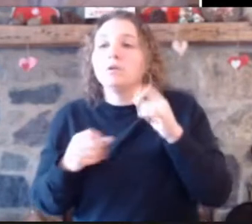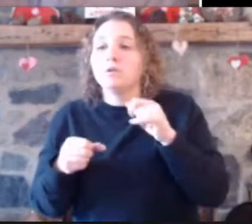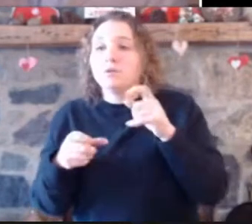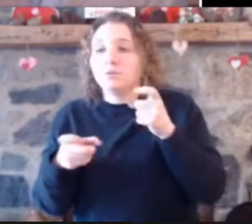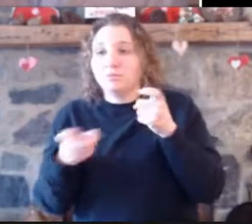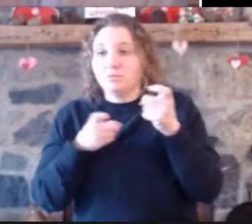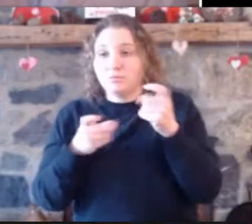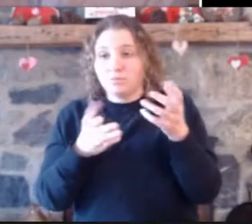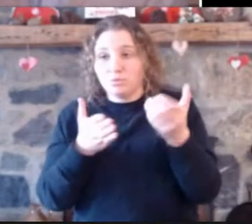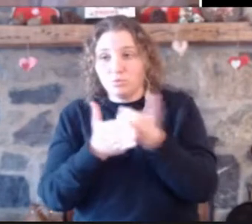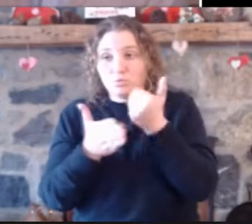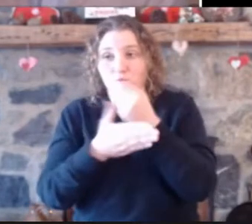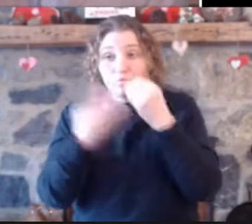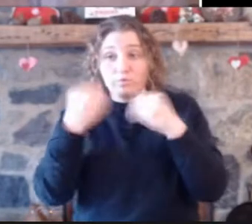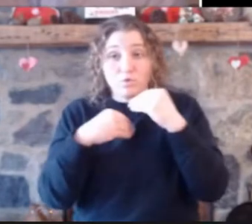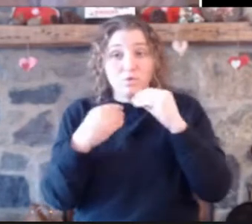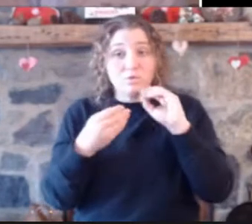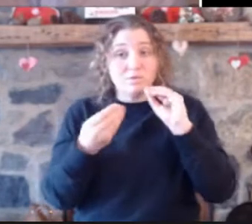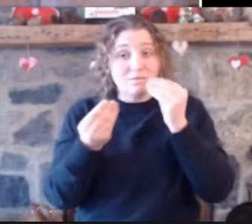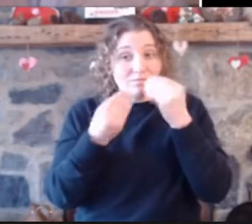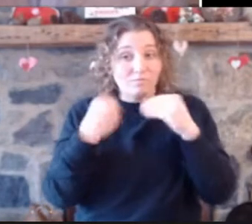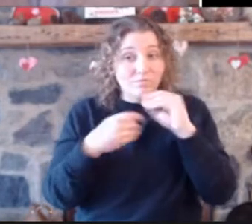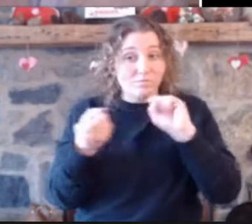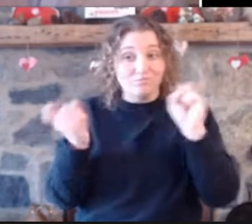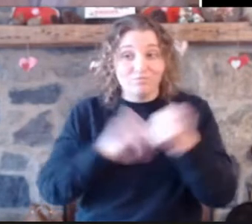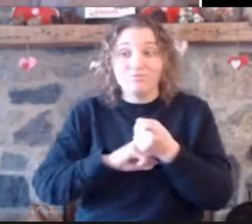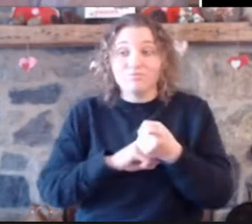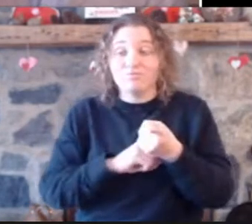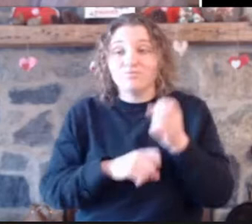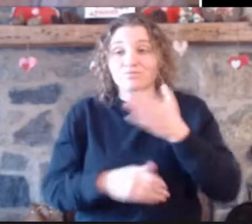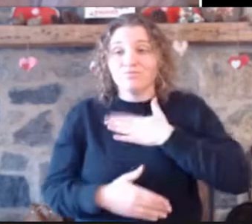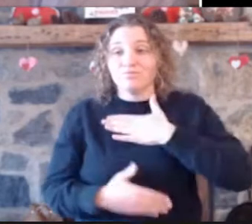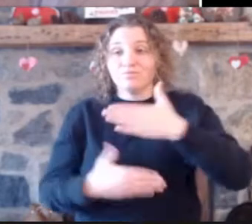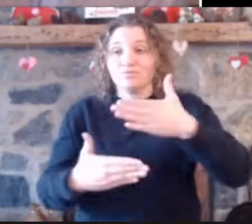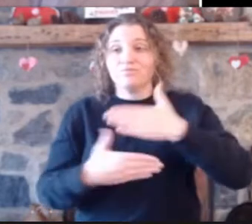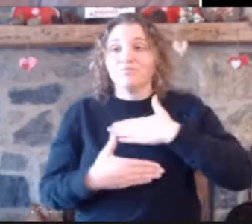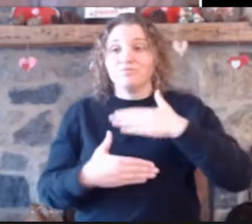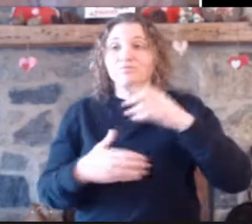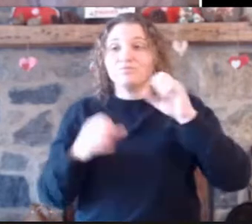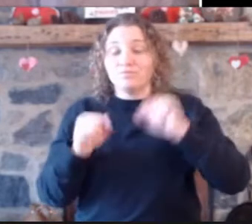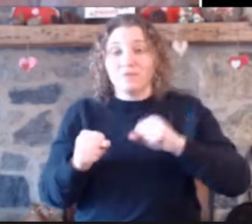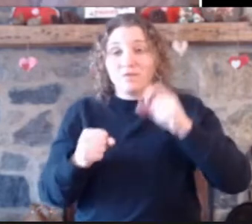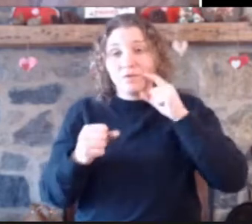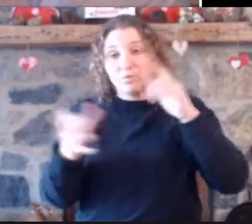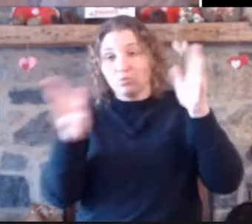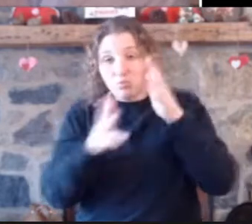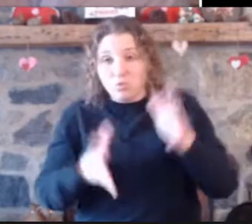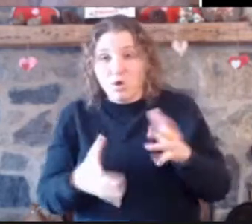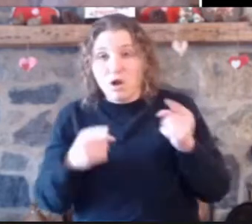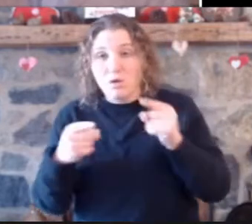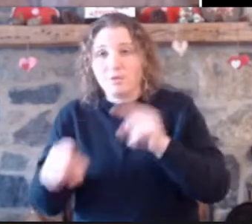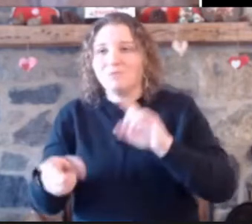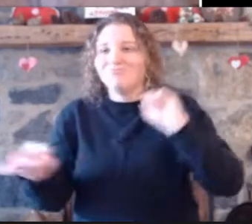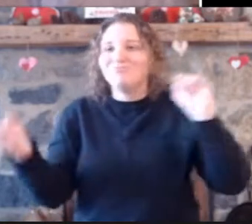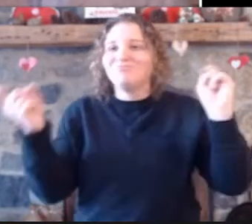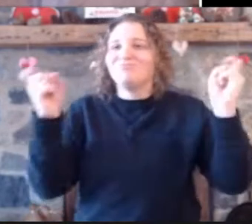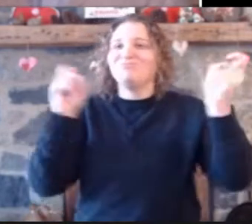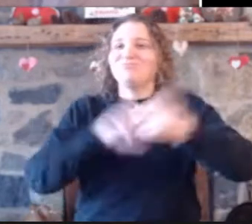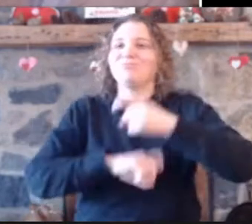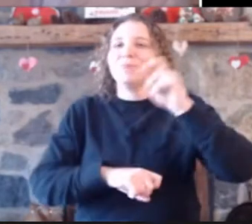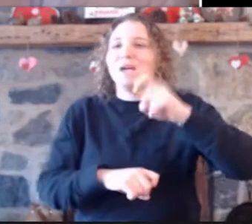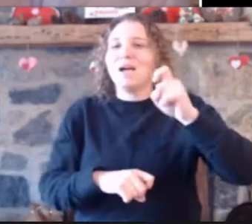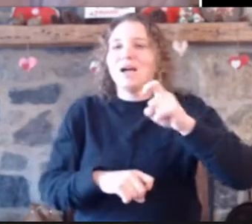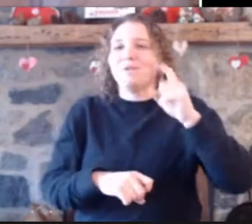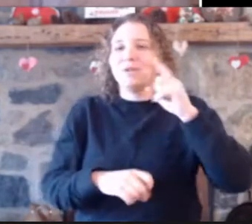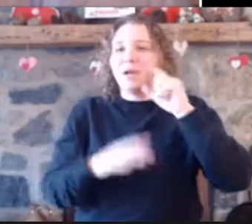new prey, change your diet too. You got to be able to breathe efficiently even in storm of seas. Basically, everything has to change, and these guys are